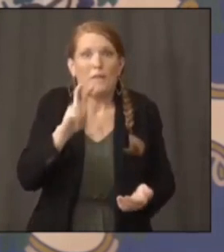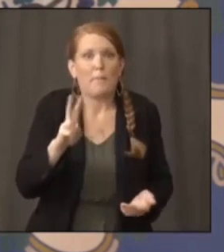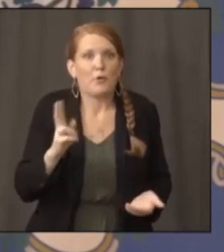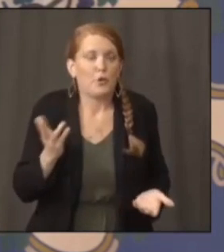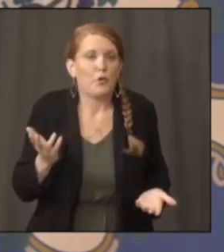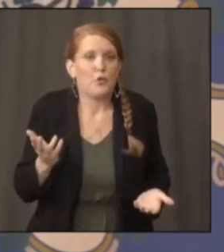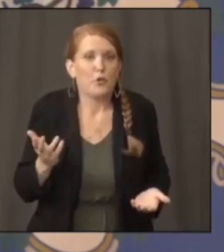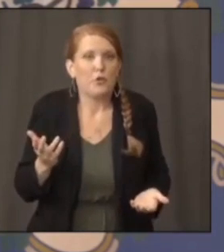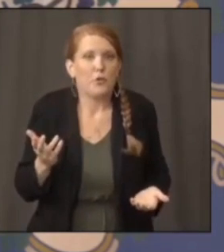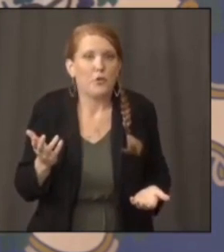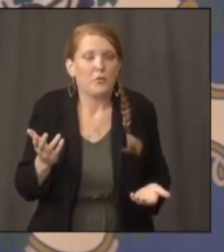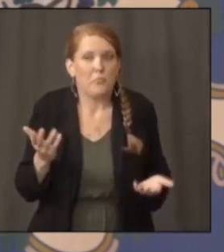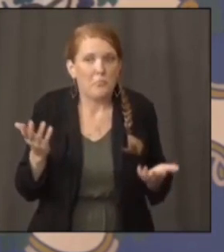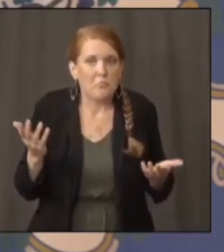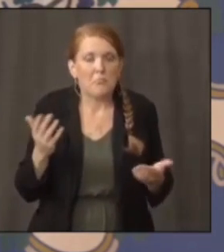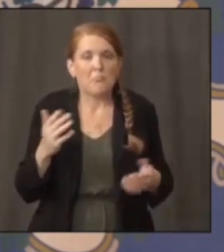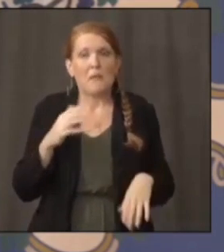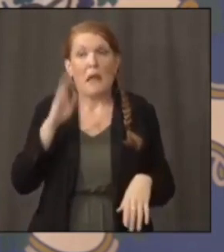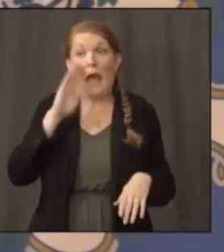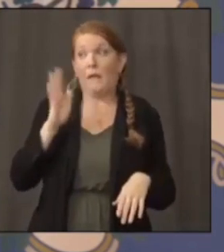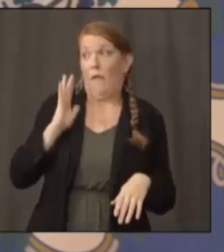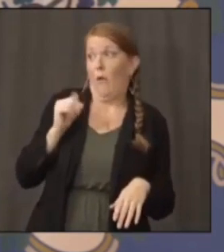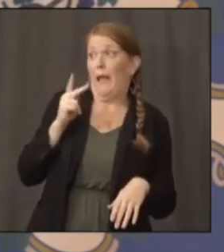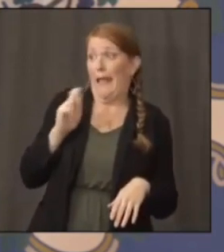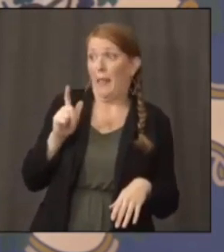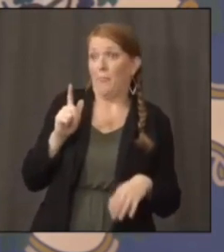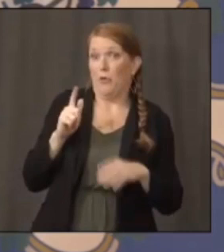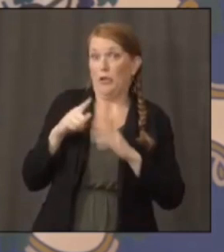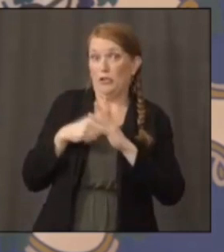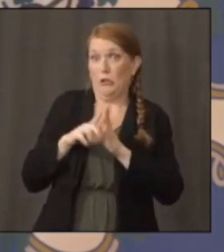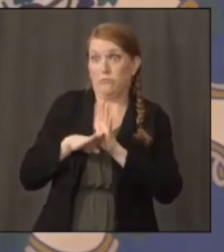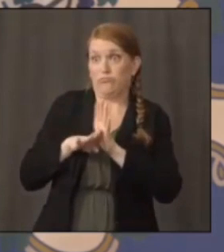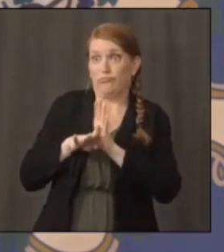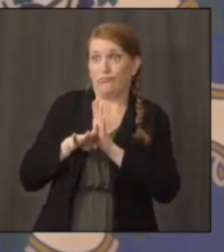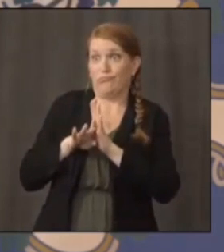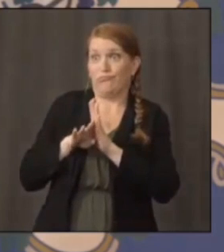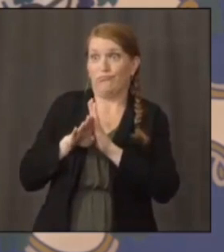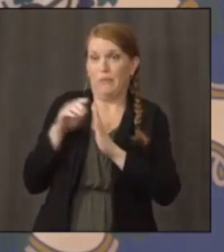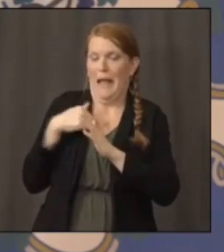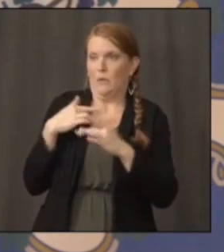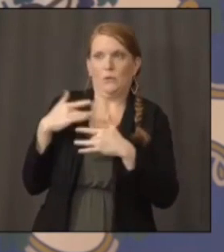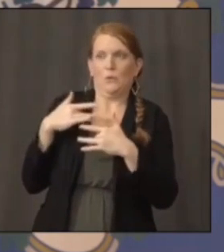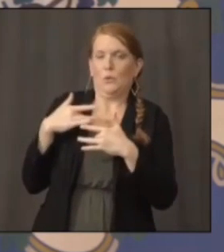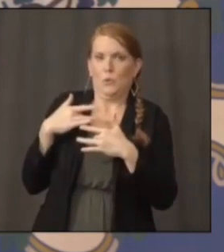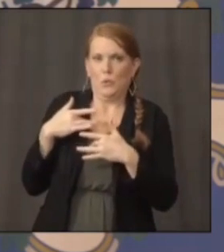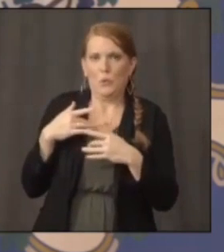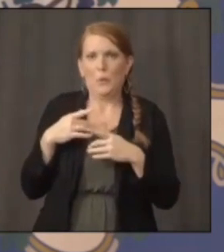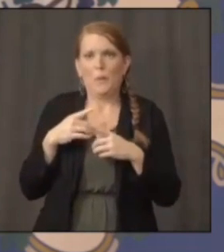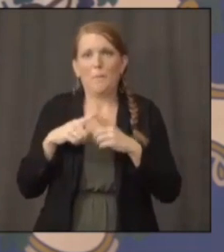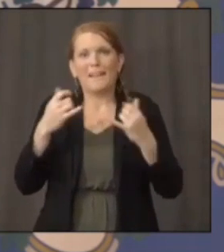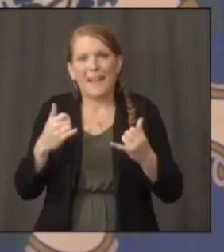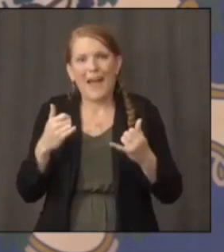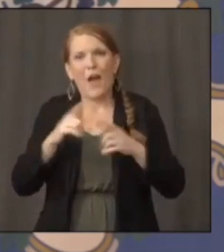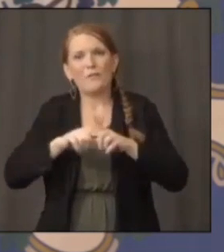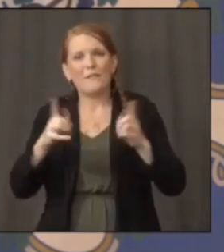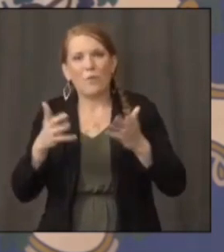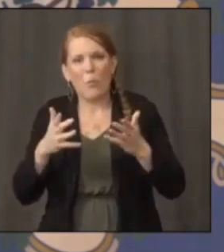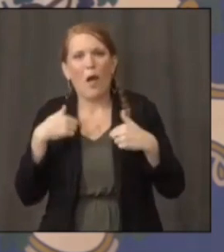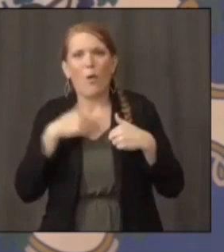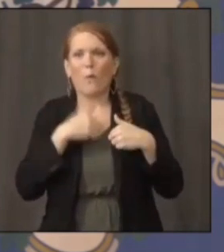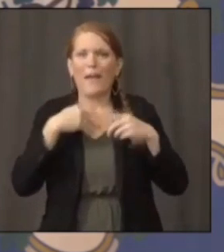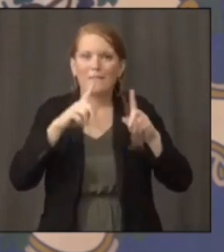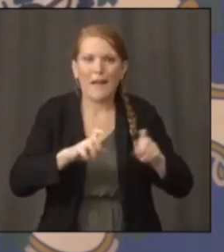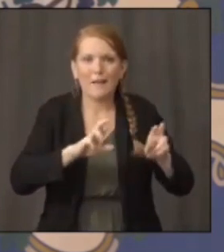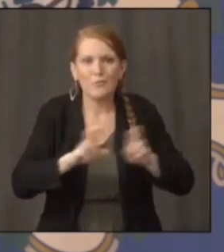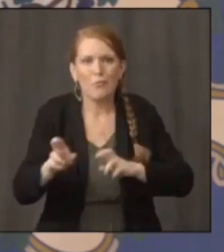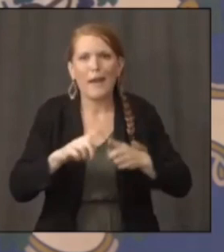we were cresting. I think we're much better prepared than we've been before. We've got the testing capacity. We got the